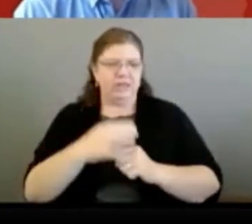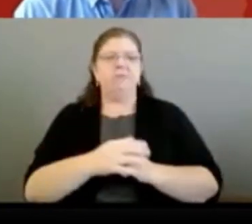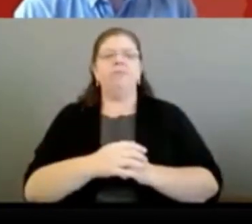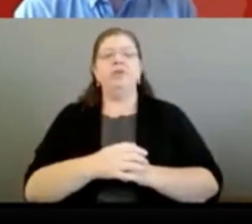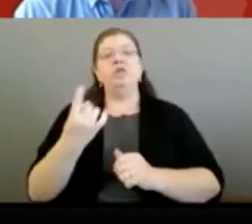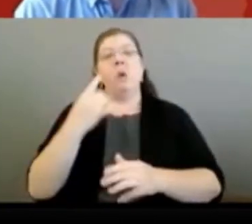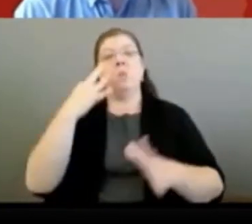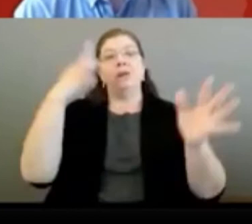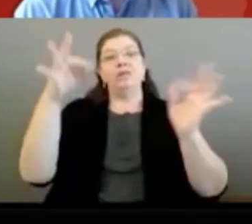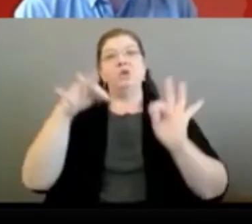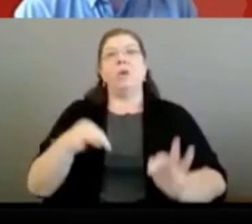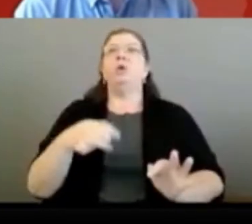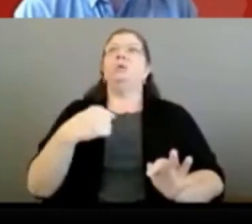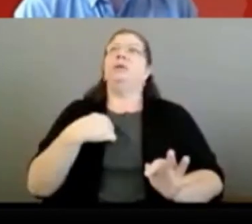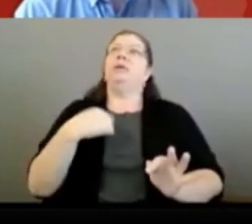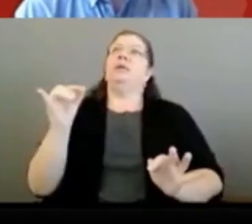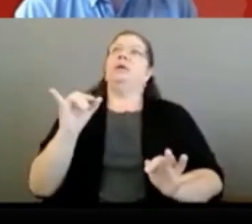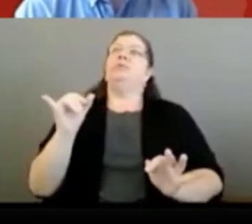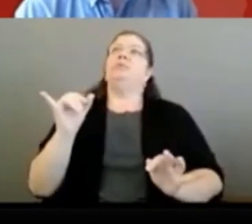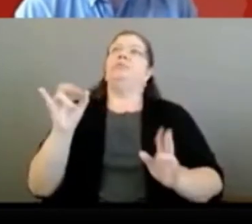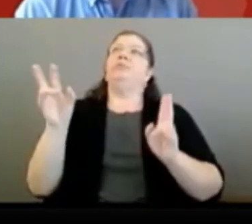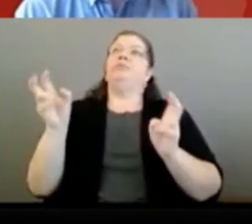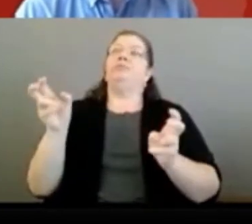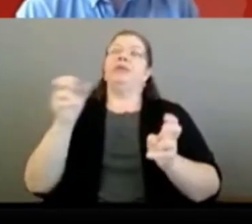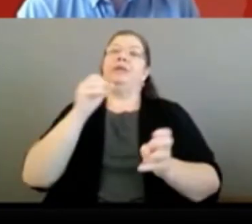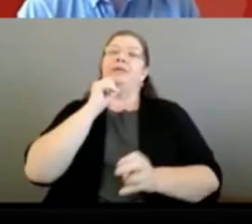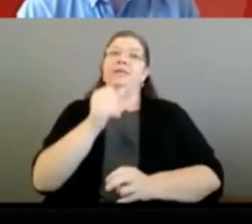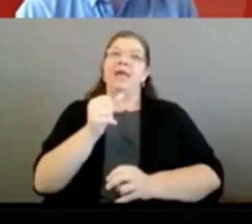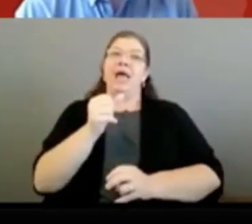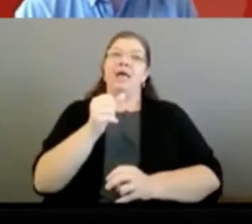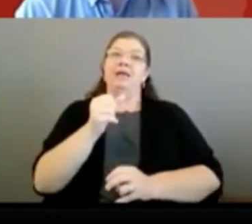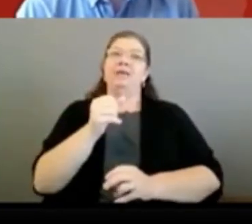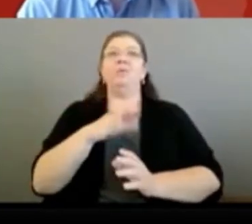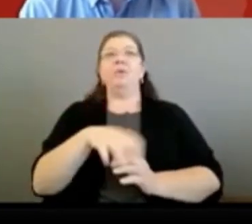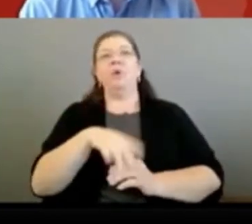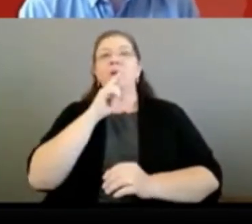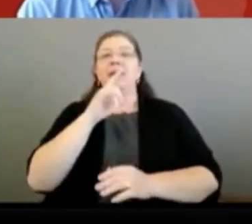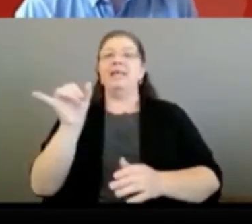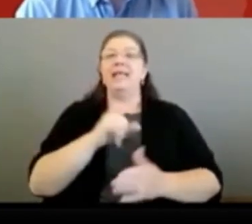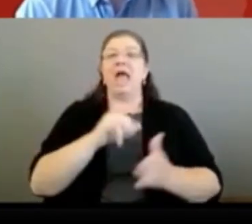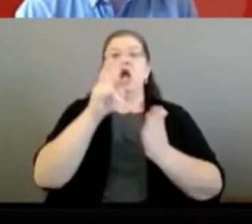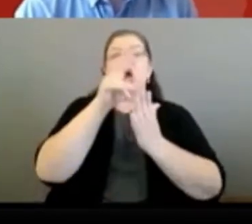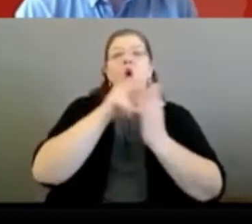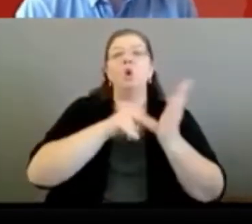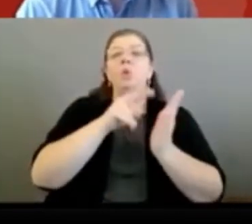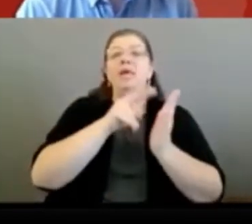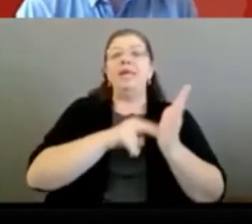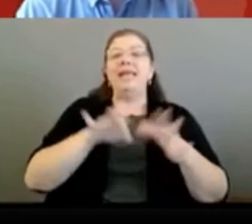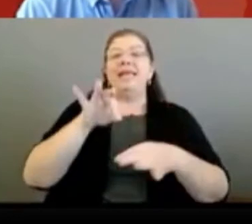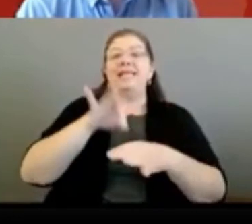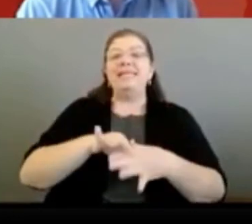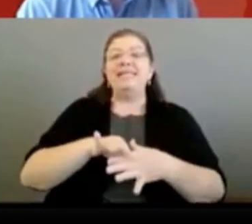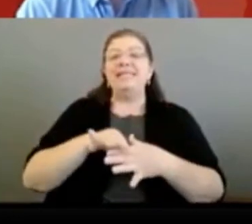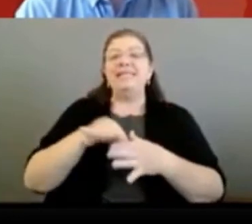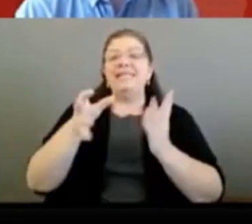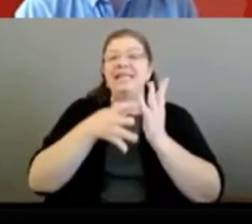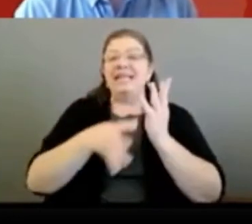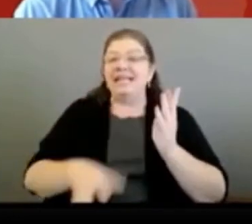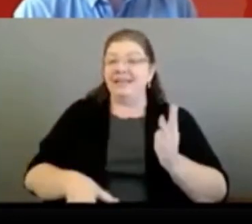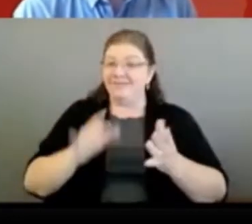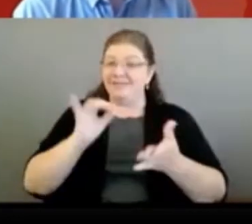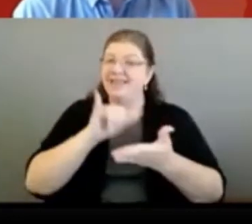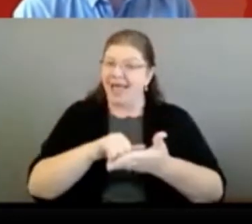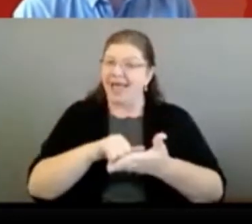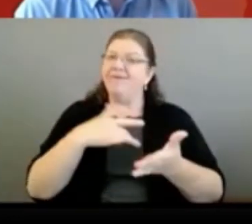described it to me as it's not too unlike reading tea leaves. And when we get to topic modeling in particular, that feels